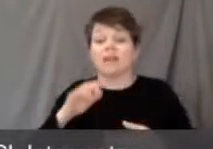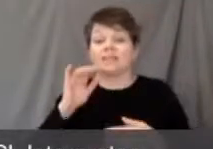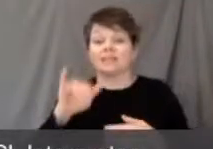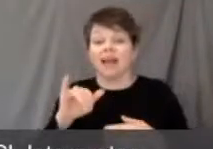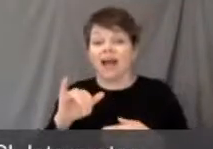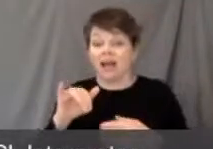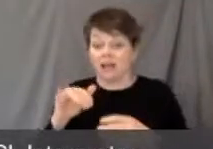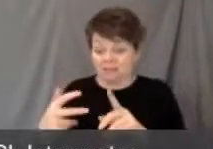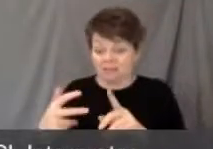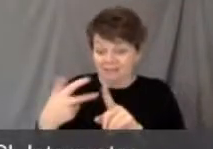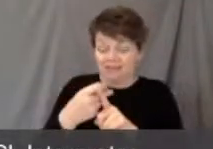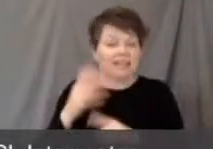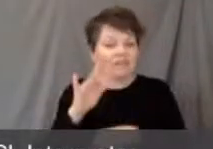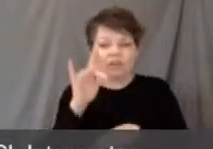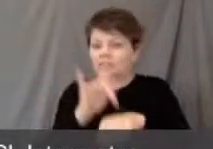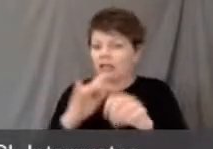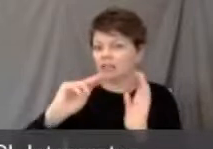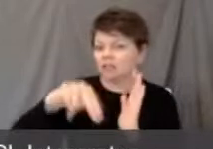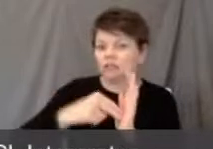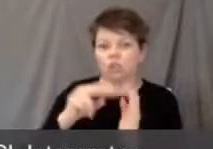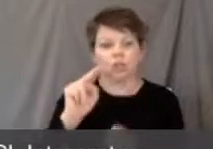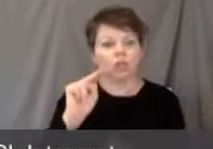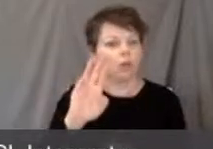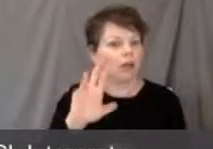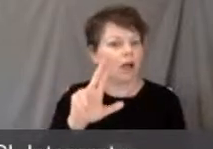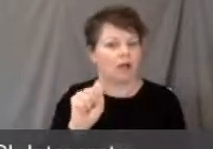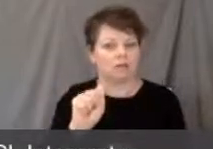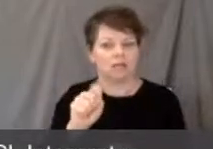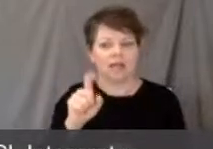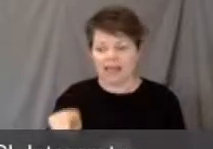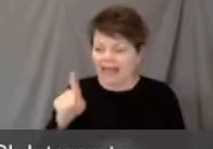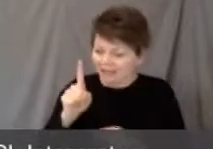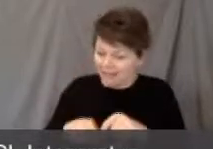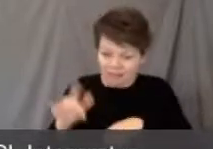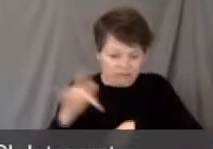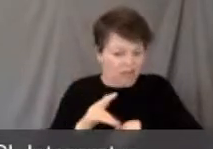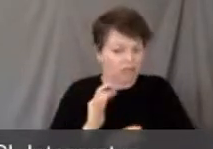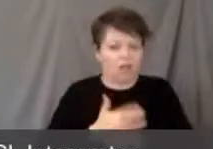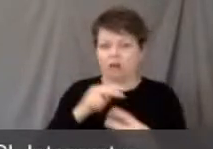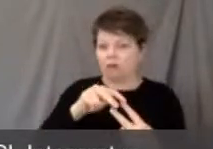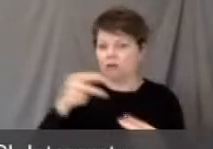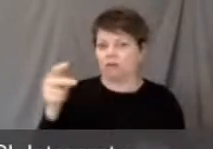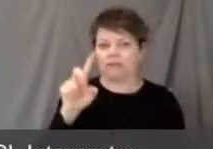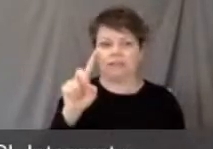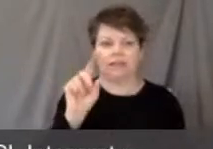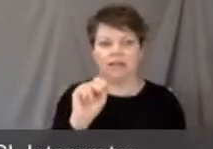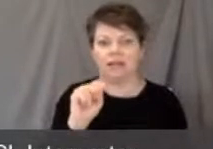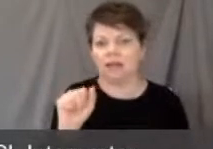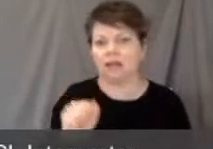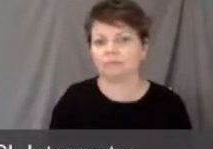never affect our DNA. Great, thank you. Next slide.